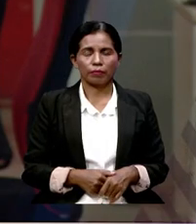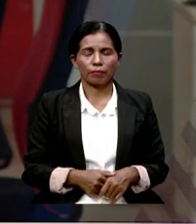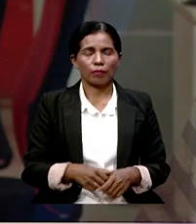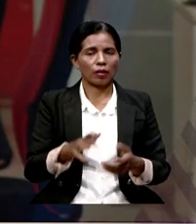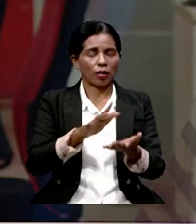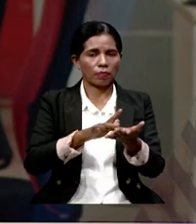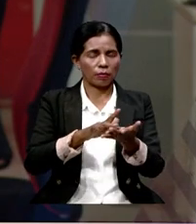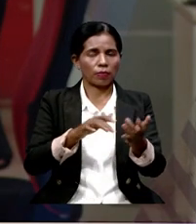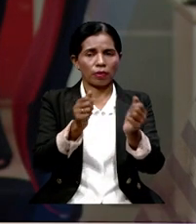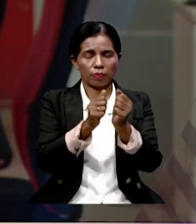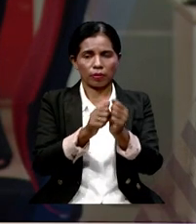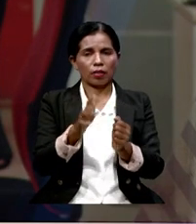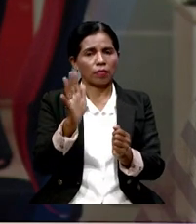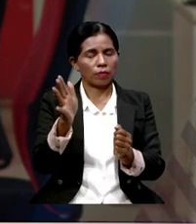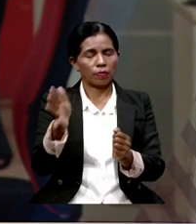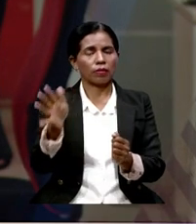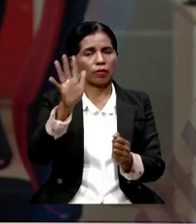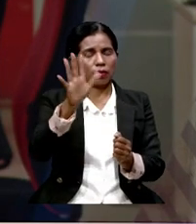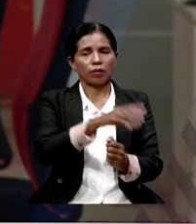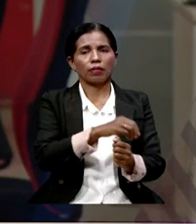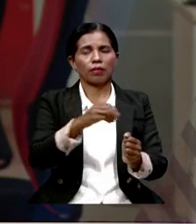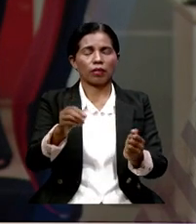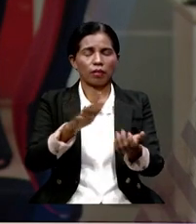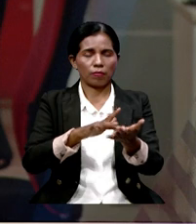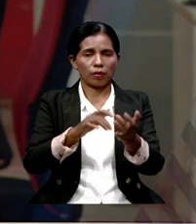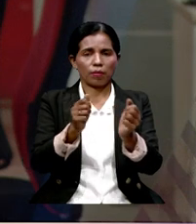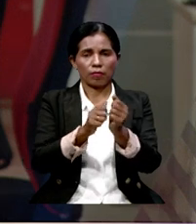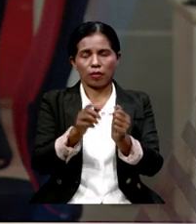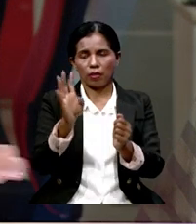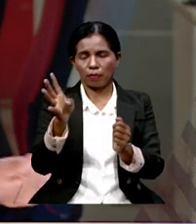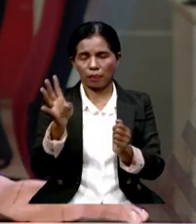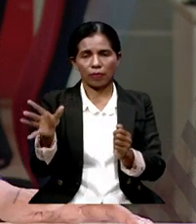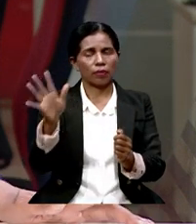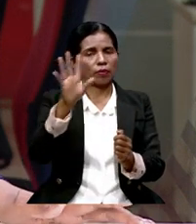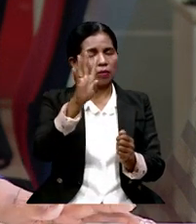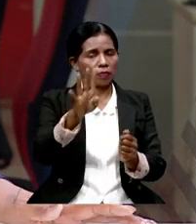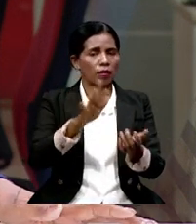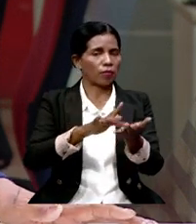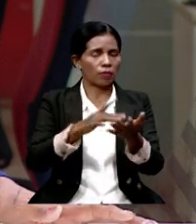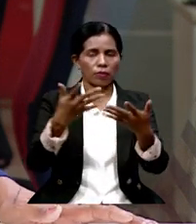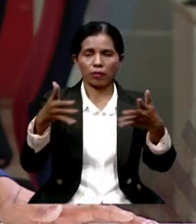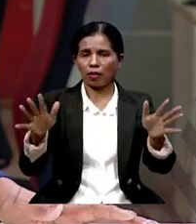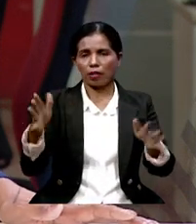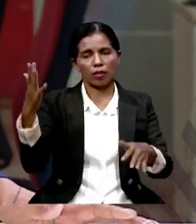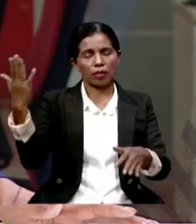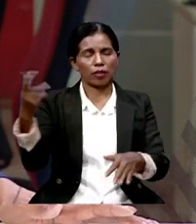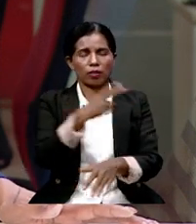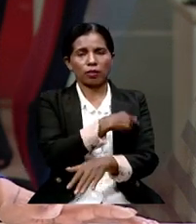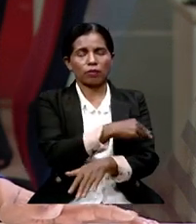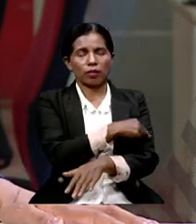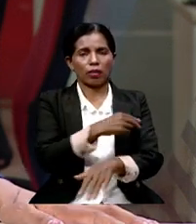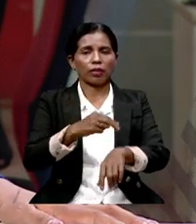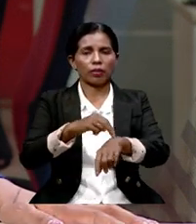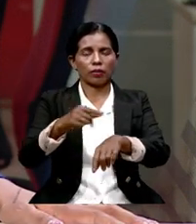Aimoruk item lima nulo resing lima no konsumaveis item hatunlo resing lima stok mamuk iha Ospital Nasional Guido